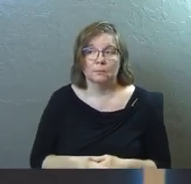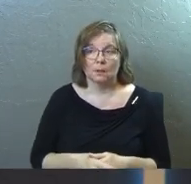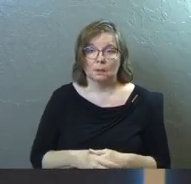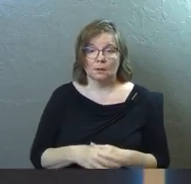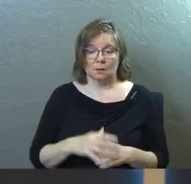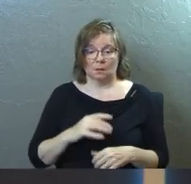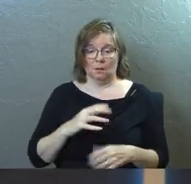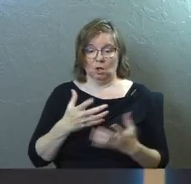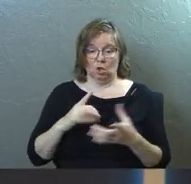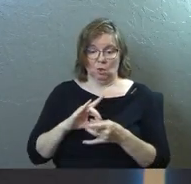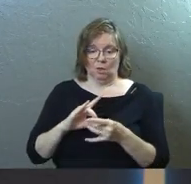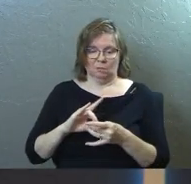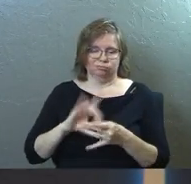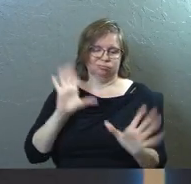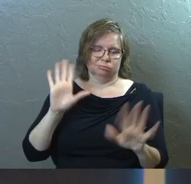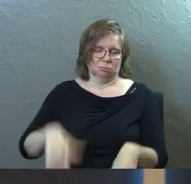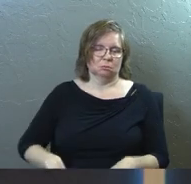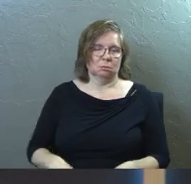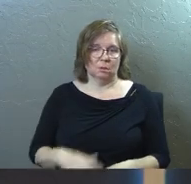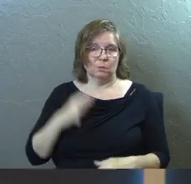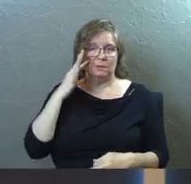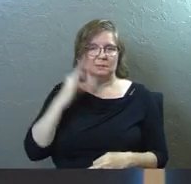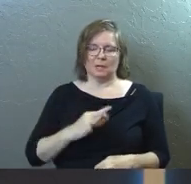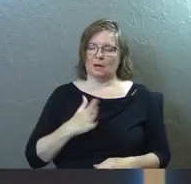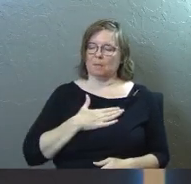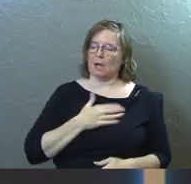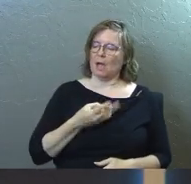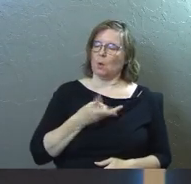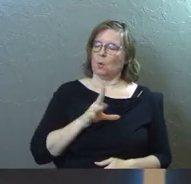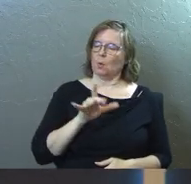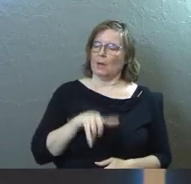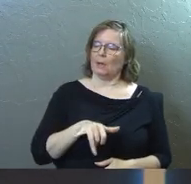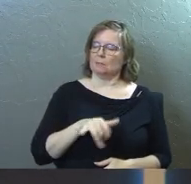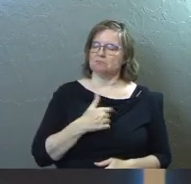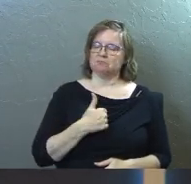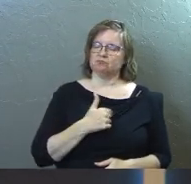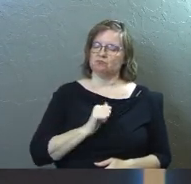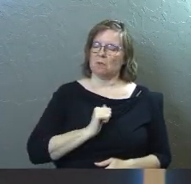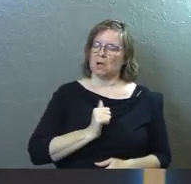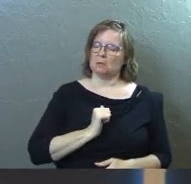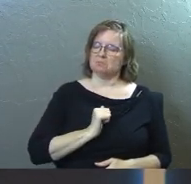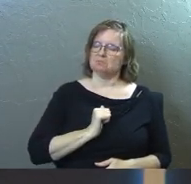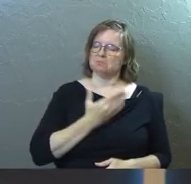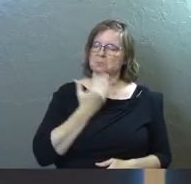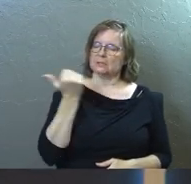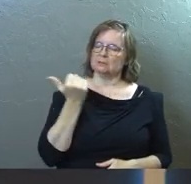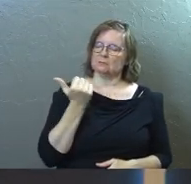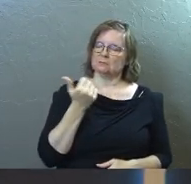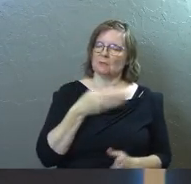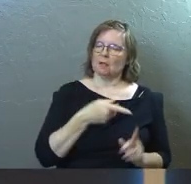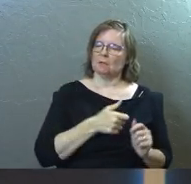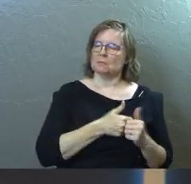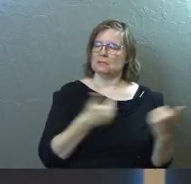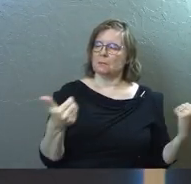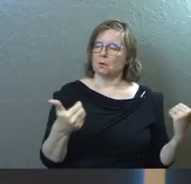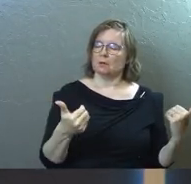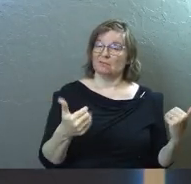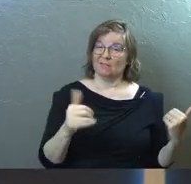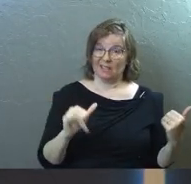we've set aside unity and we've chosen to go with division instead and separation, is that it?